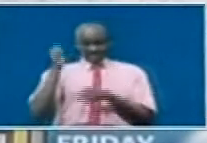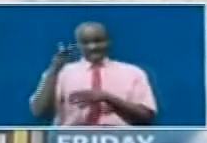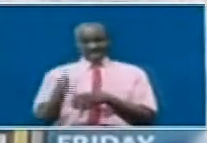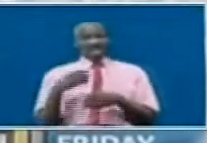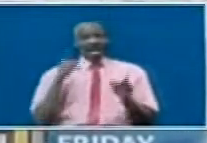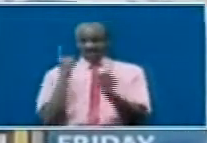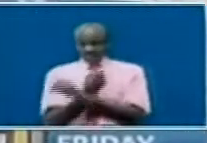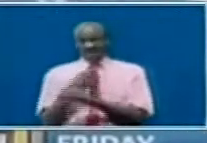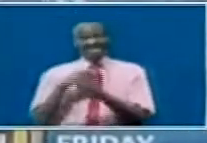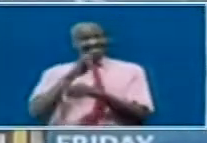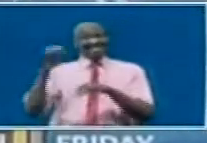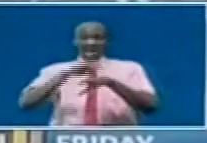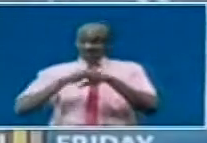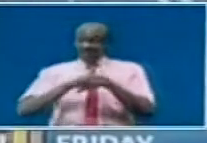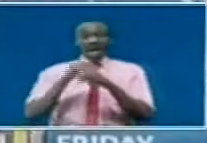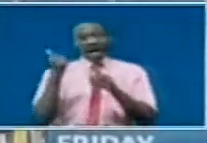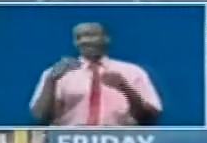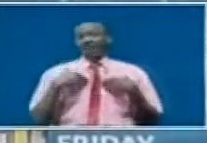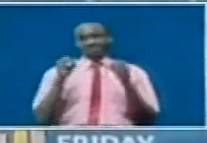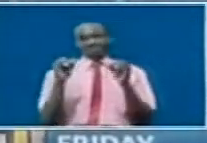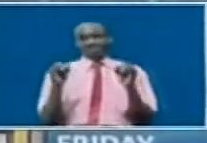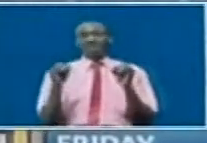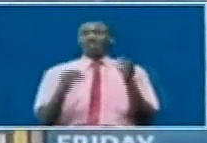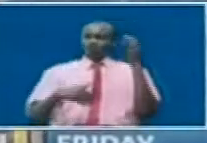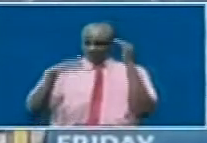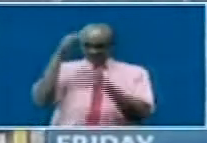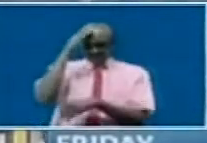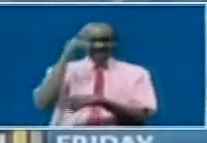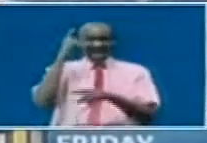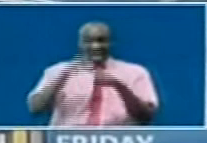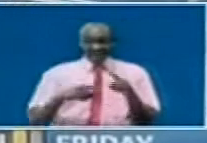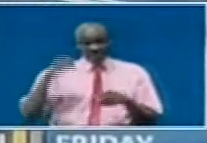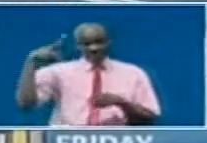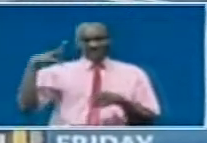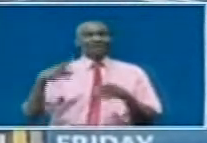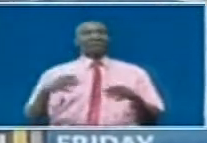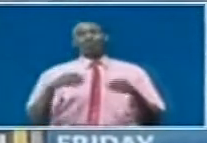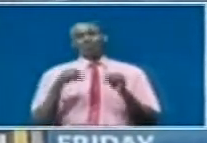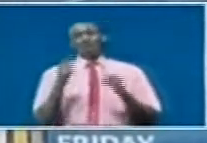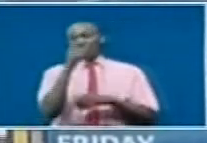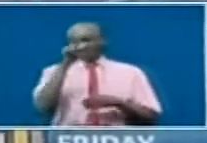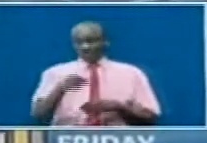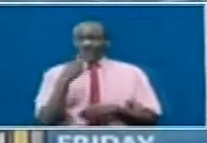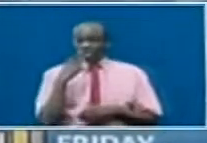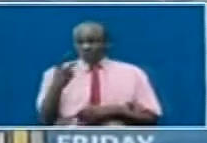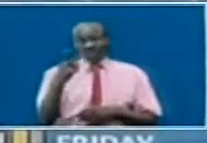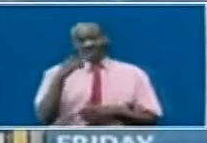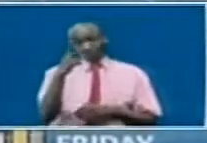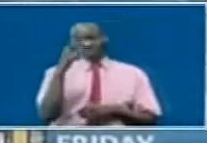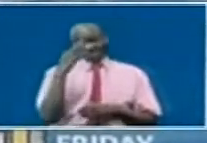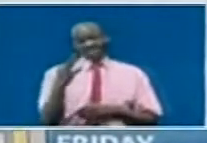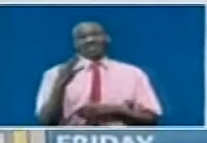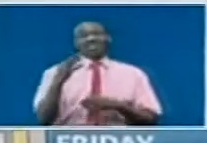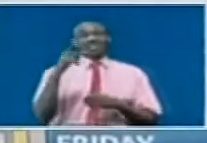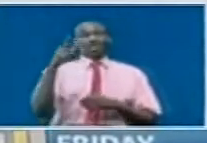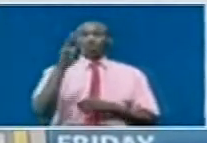the largest in the East African region, meeting the university's annual electricity demand of 1,228